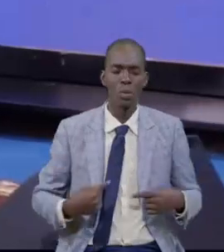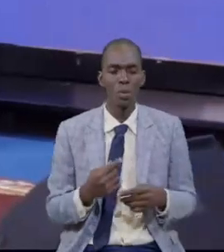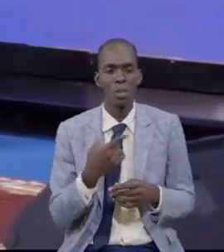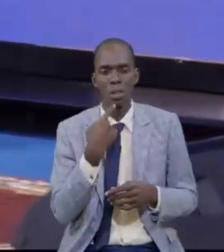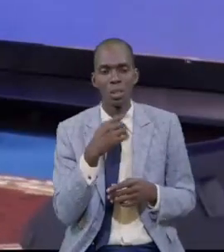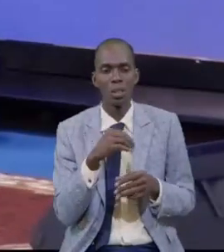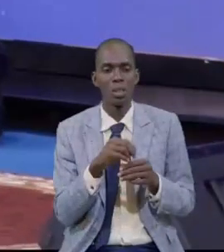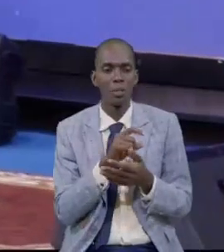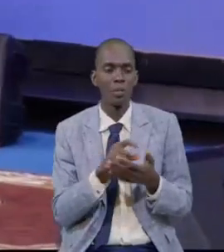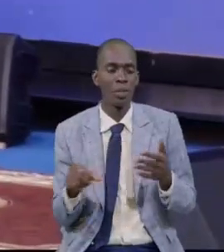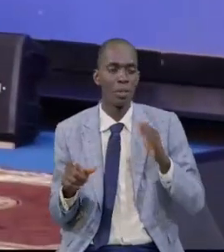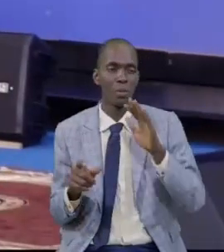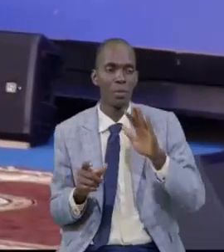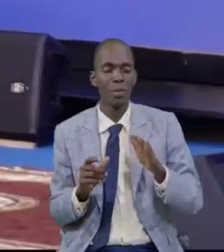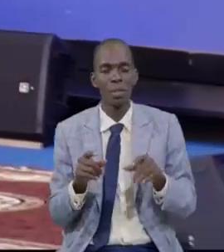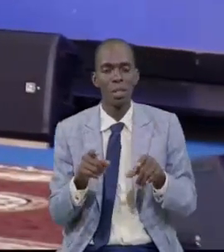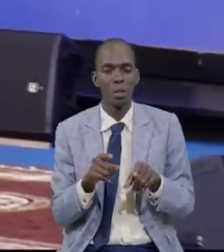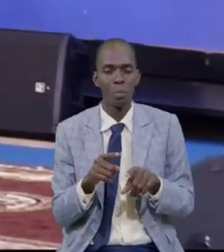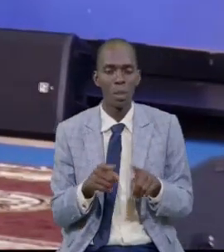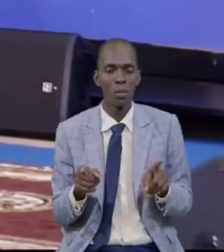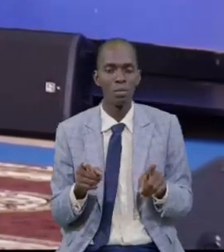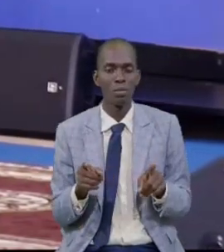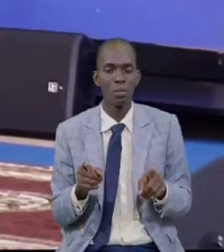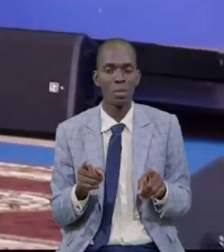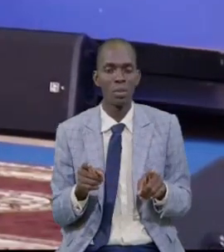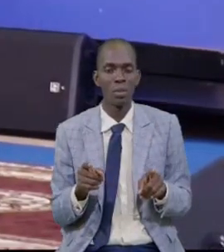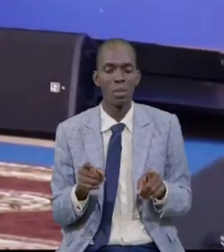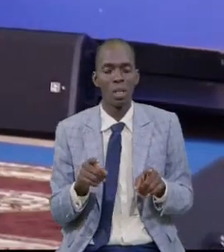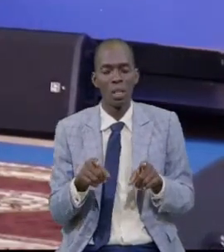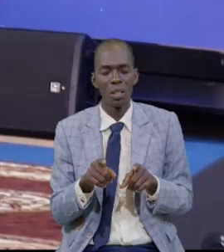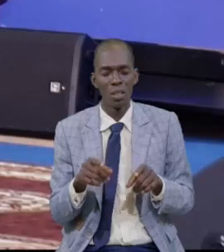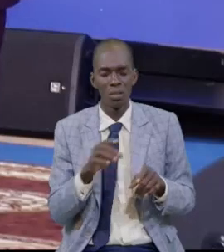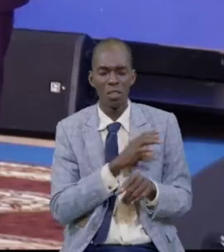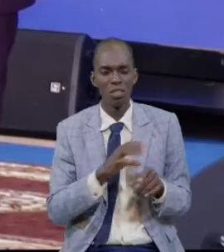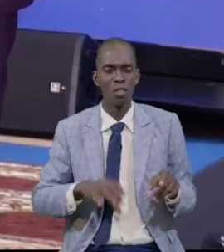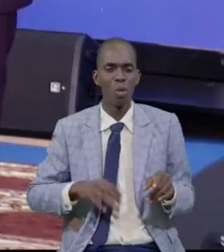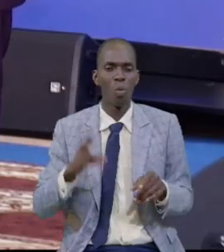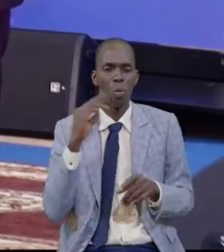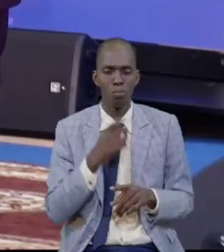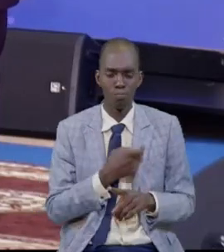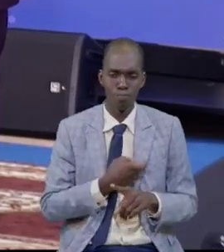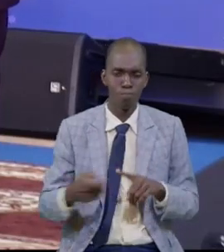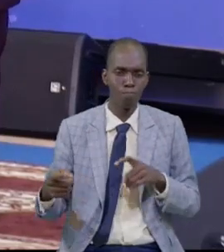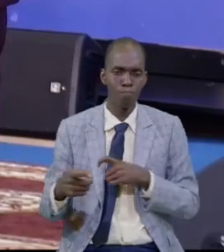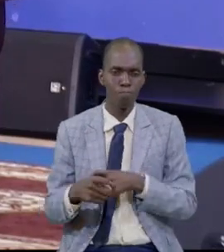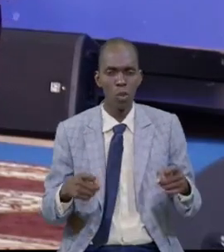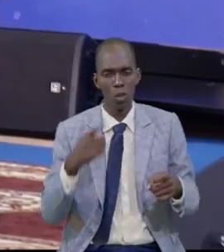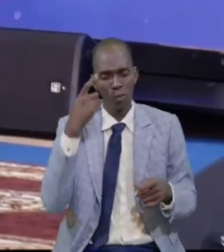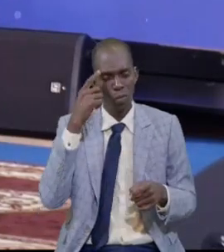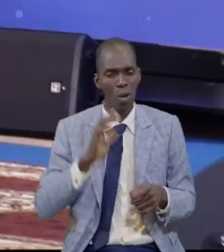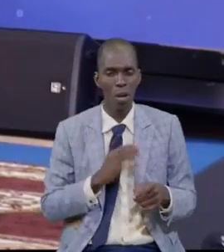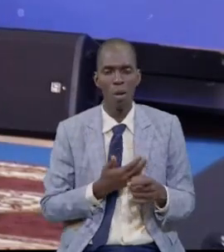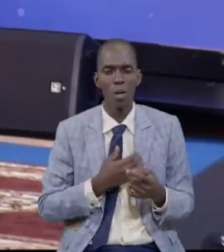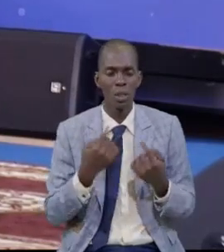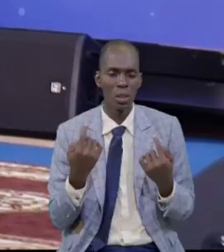verse 5, but he was wounded for our transgression. He was